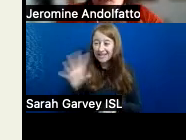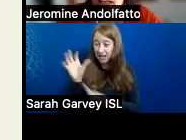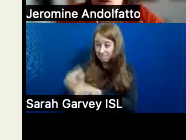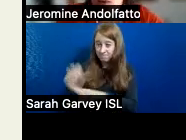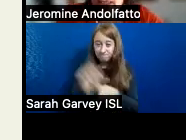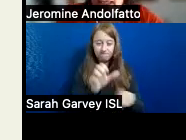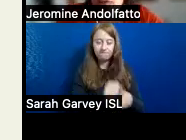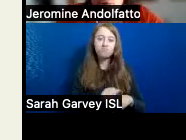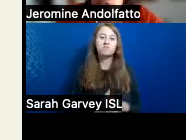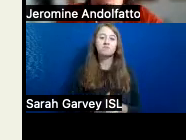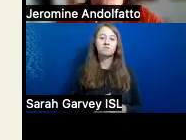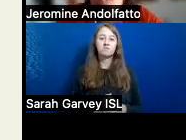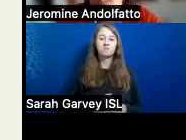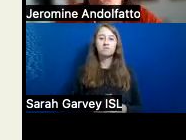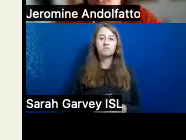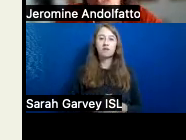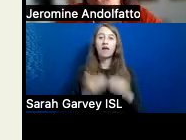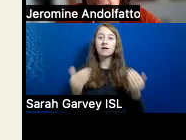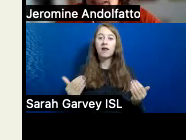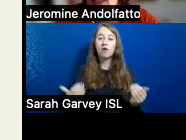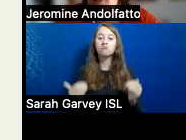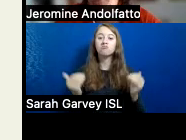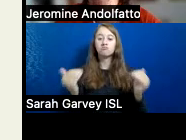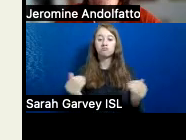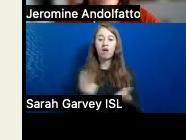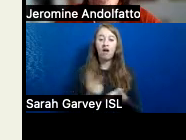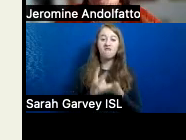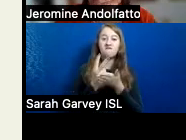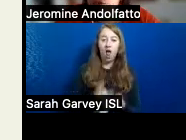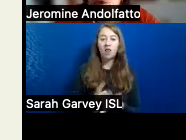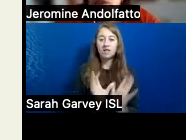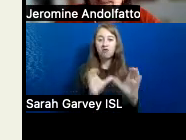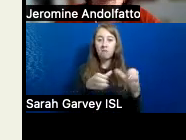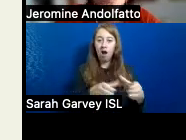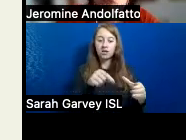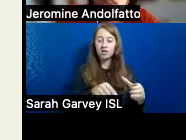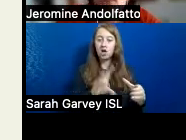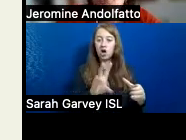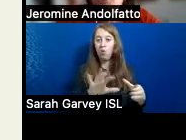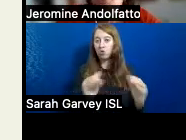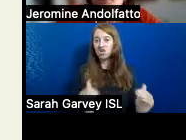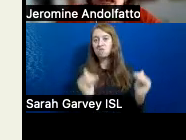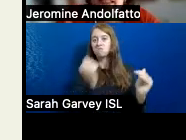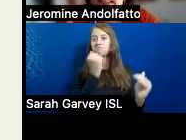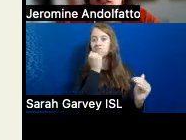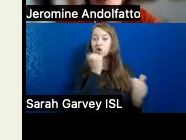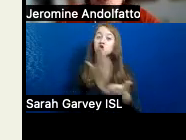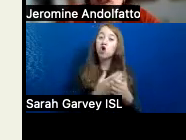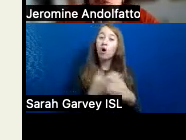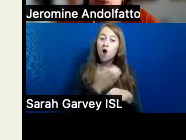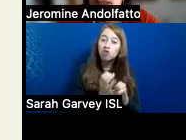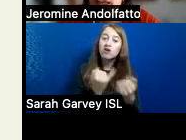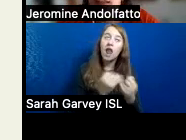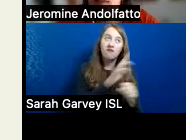So now looking at voluntary party quotas, some countries like Sweden, Iceland